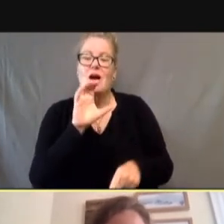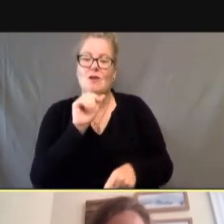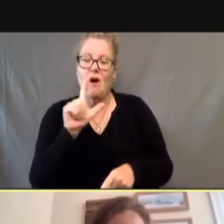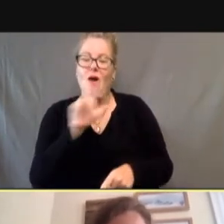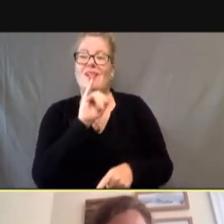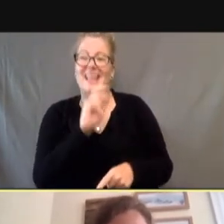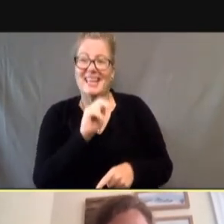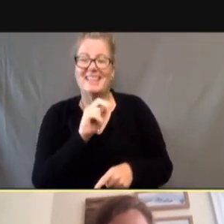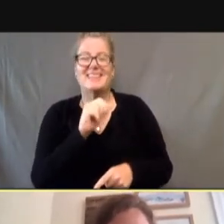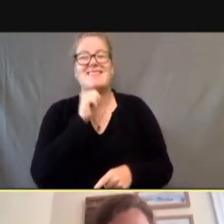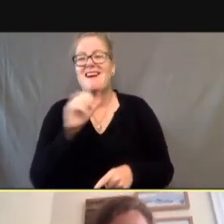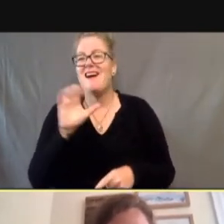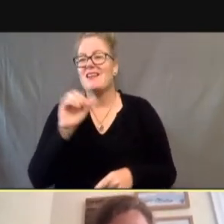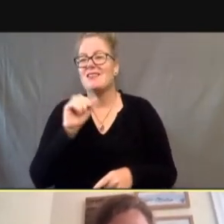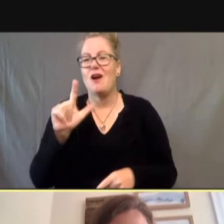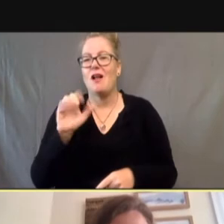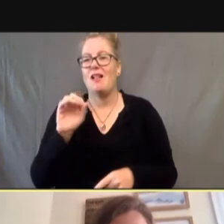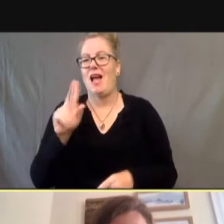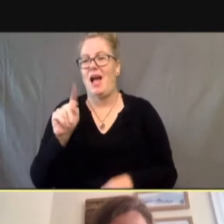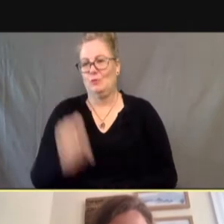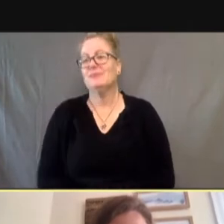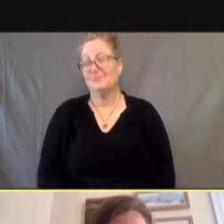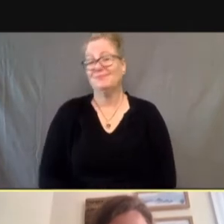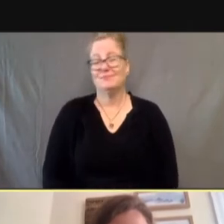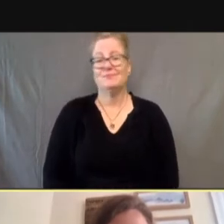to learn together.